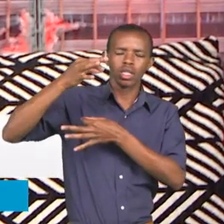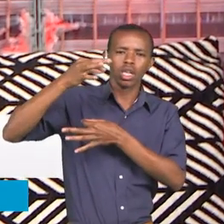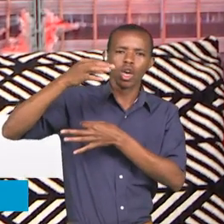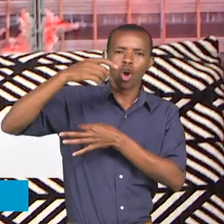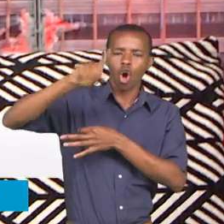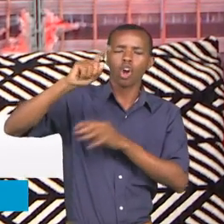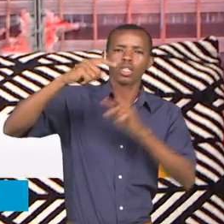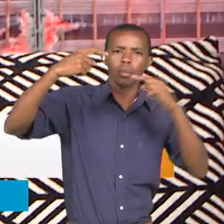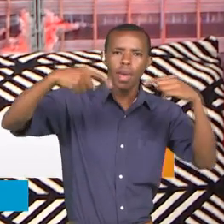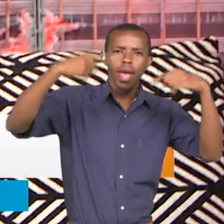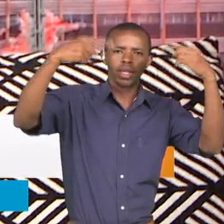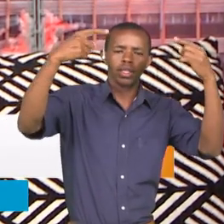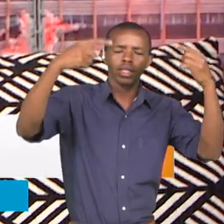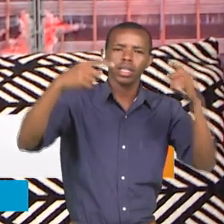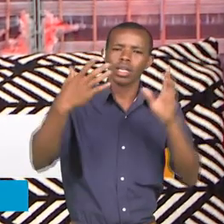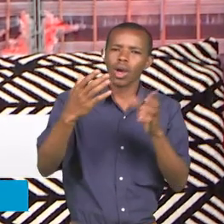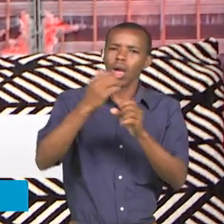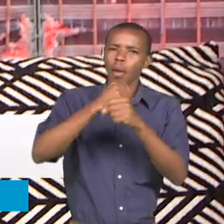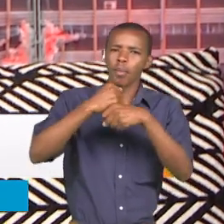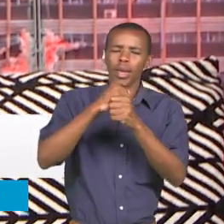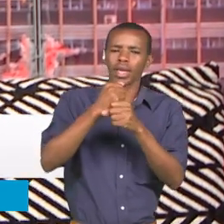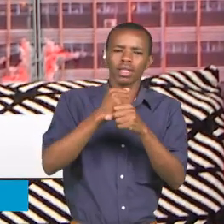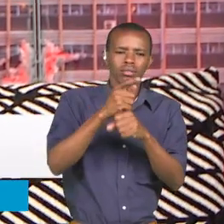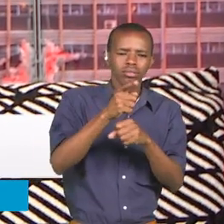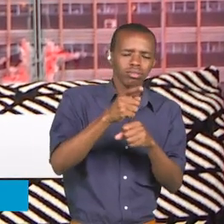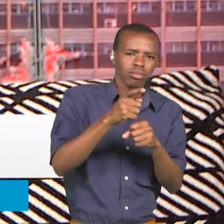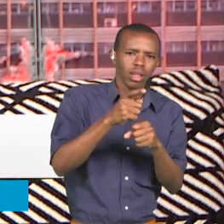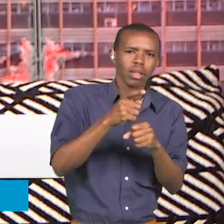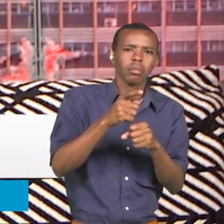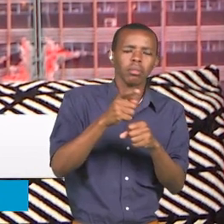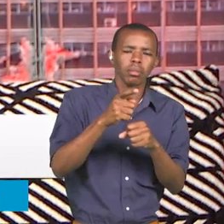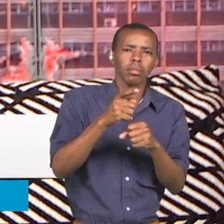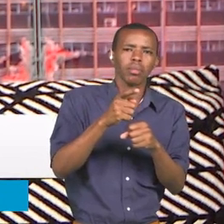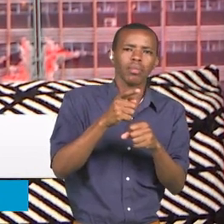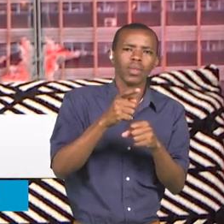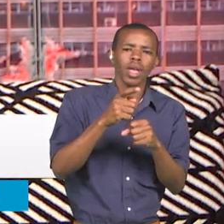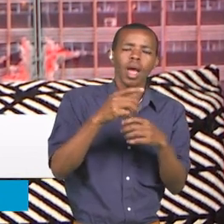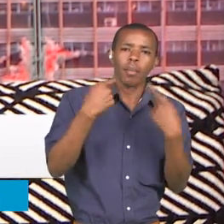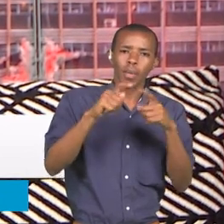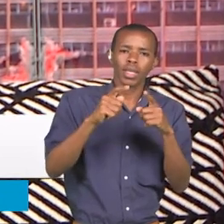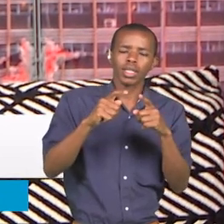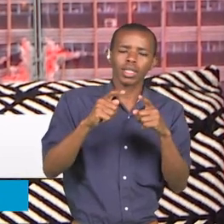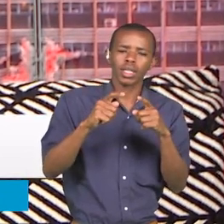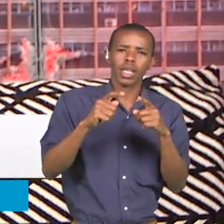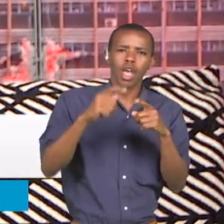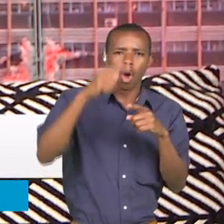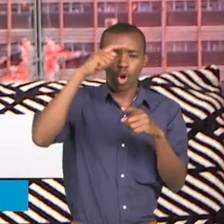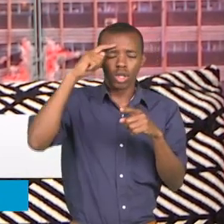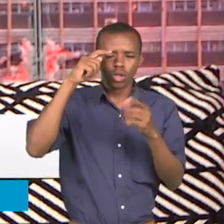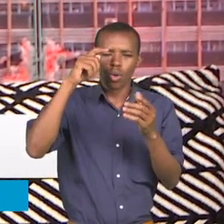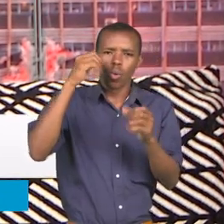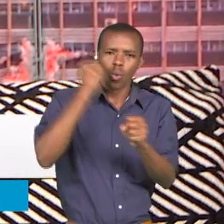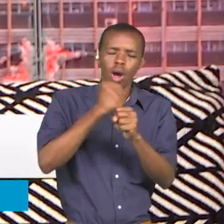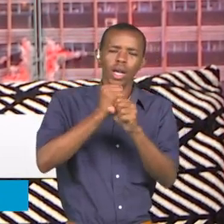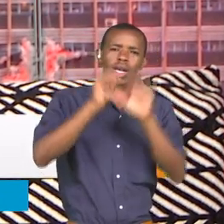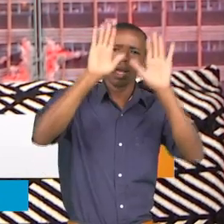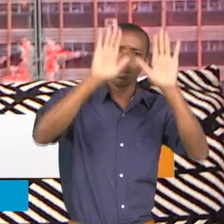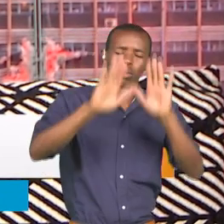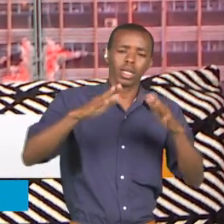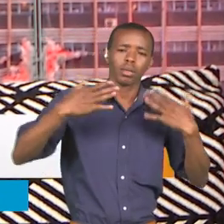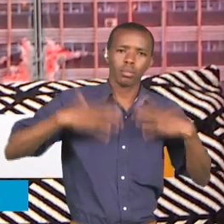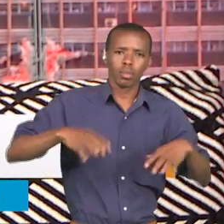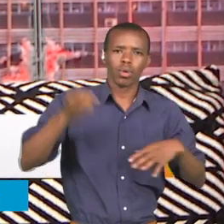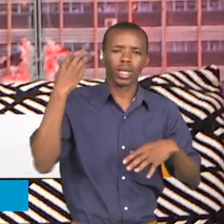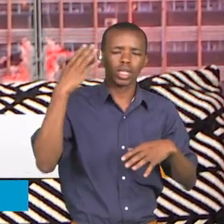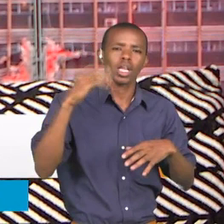merits. Okay. So that let's not make it blanket. But the rendition part is really important for people to understand that it's